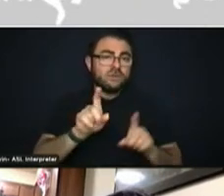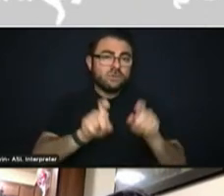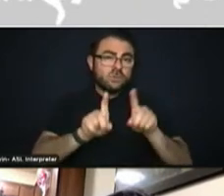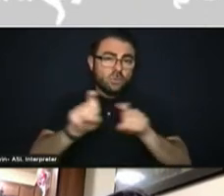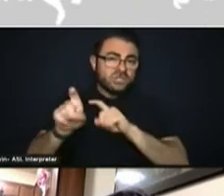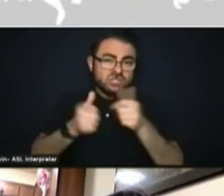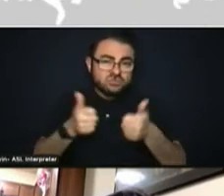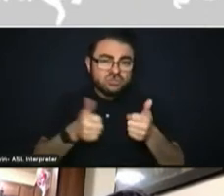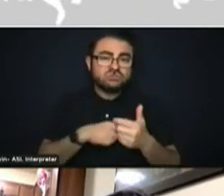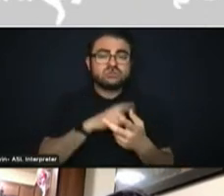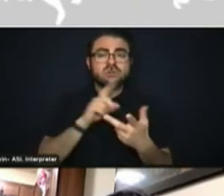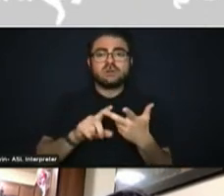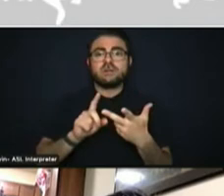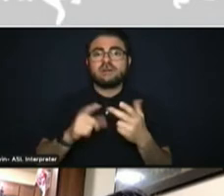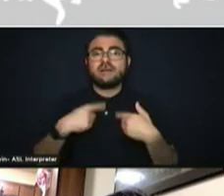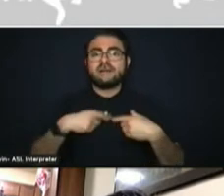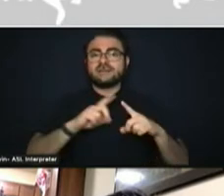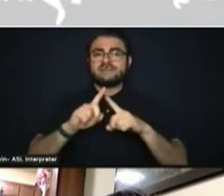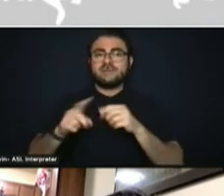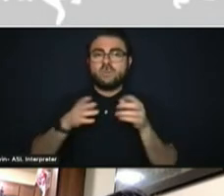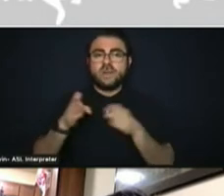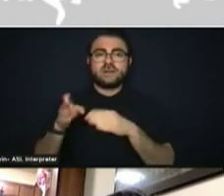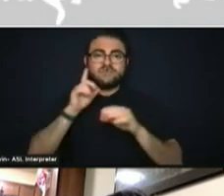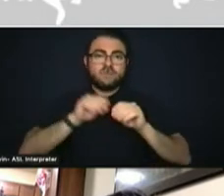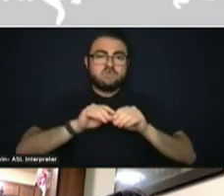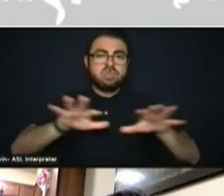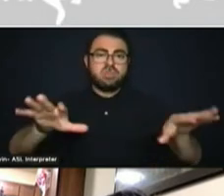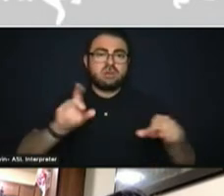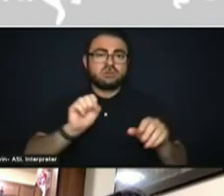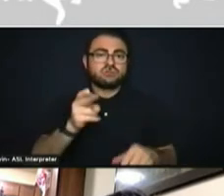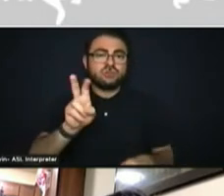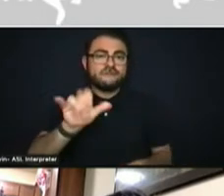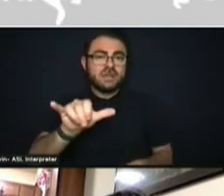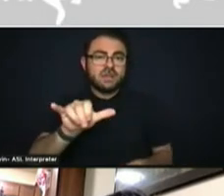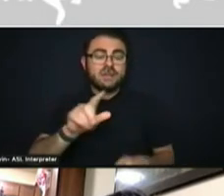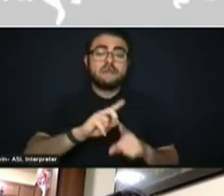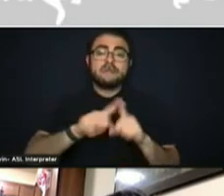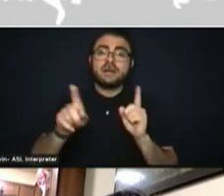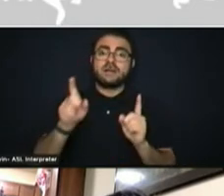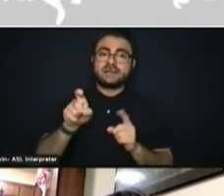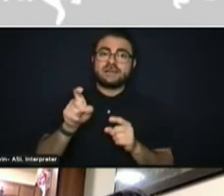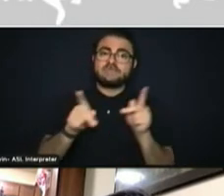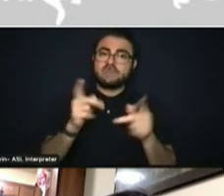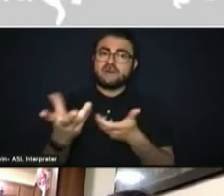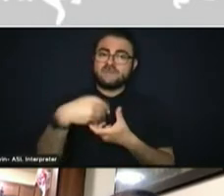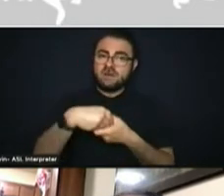there's different ways of getting this survey out to people, but get people involved, it needs to be a priority.